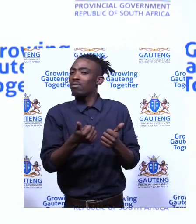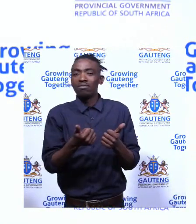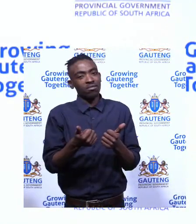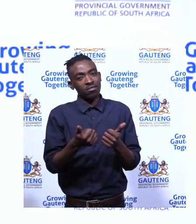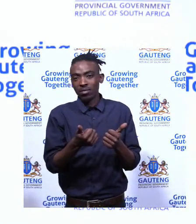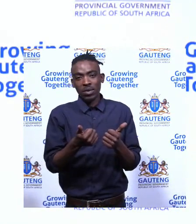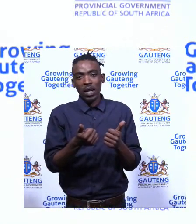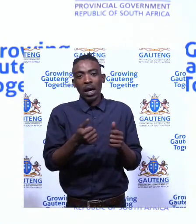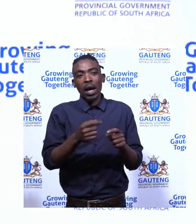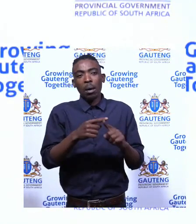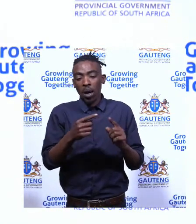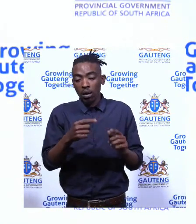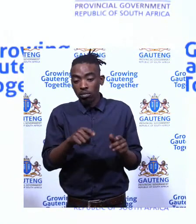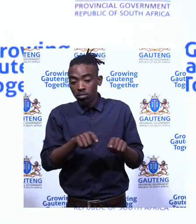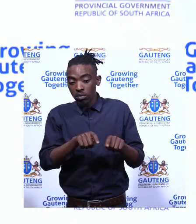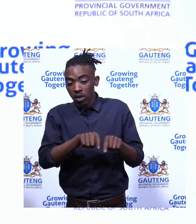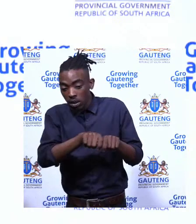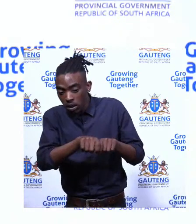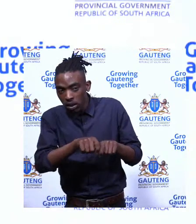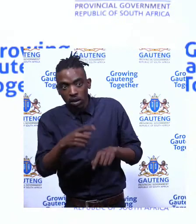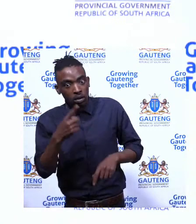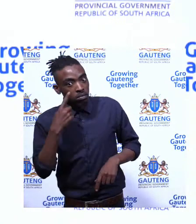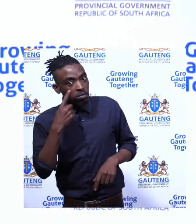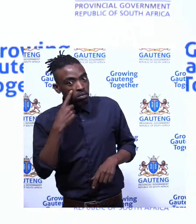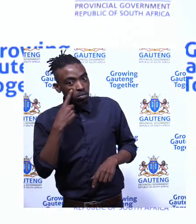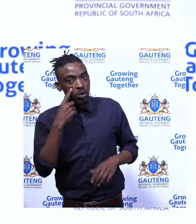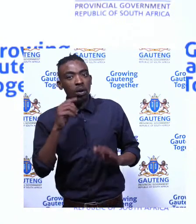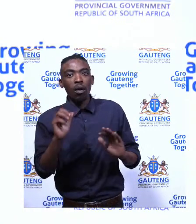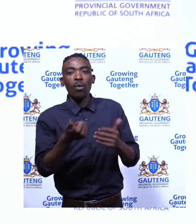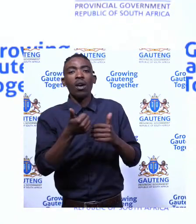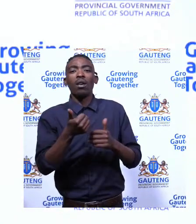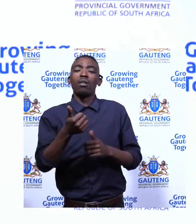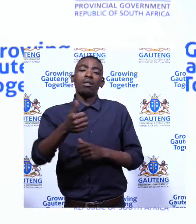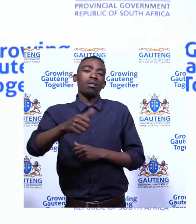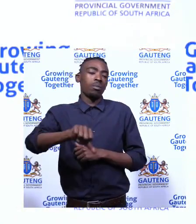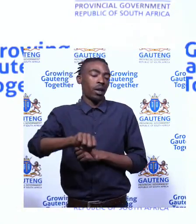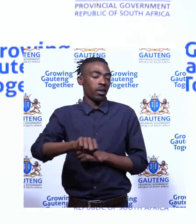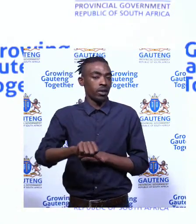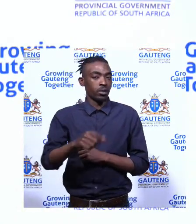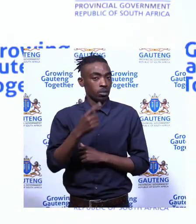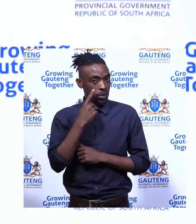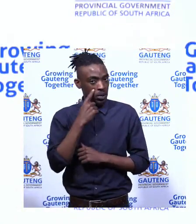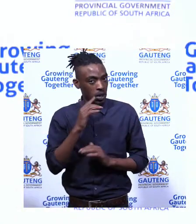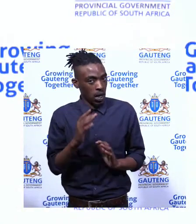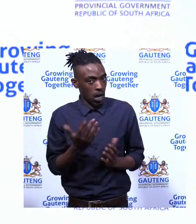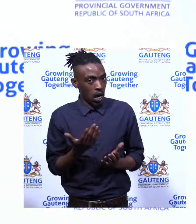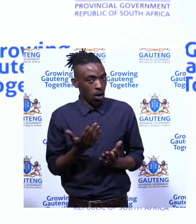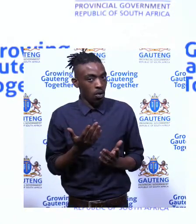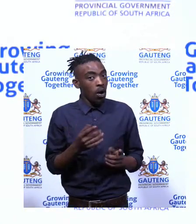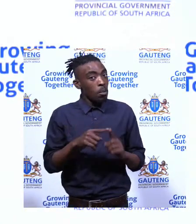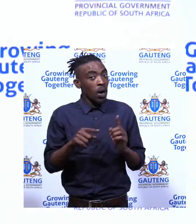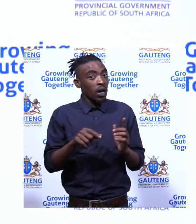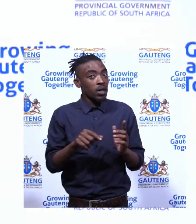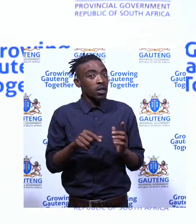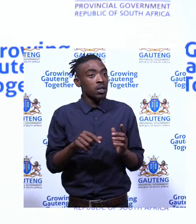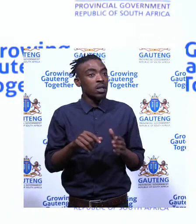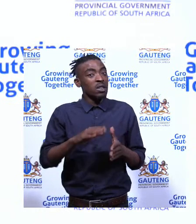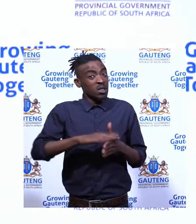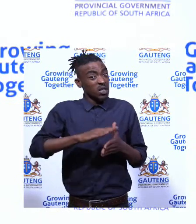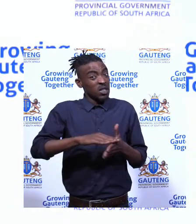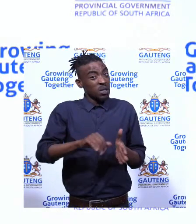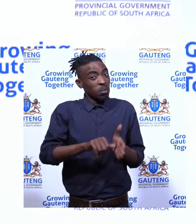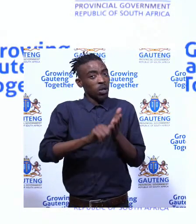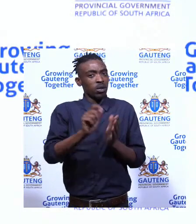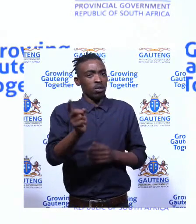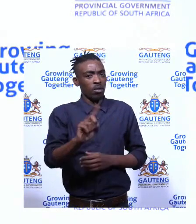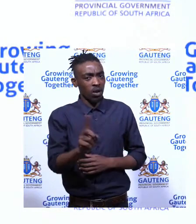things we're not getting the peak as we have expected, but it is an important reason for us to consider.